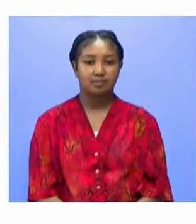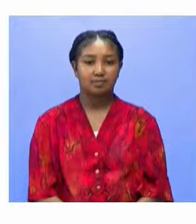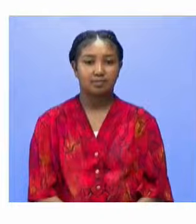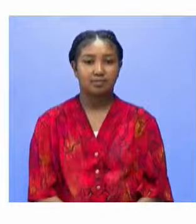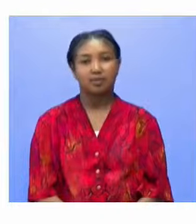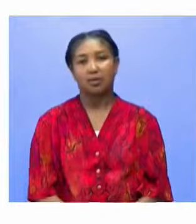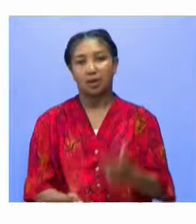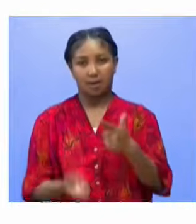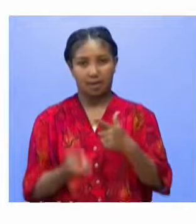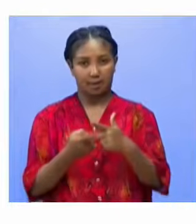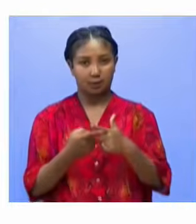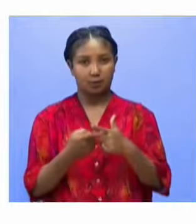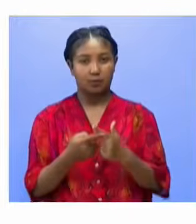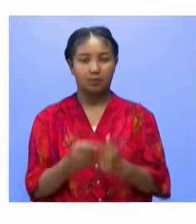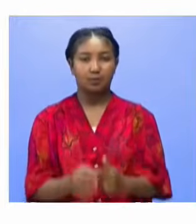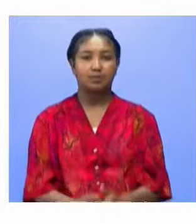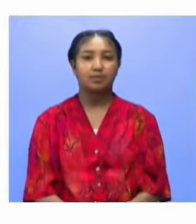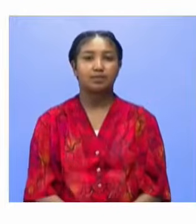Number 2.